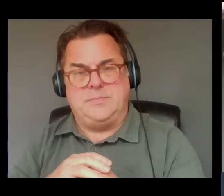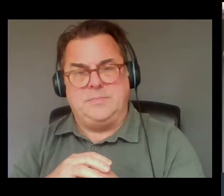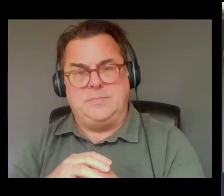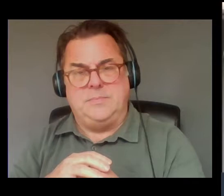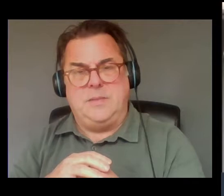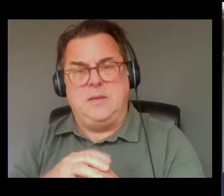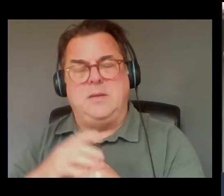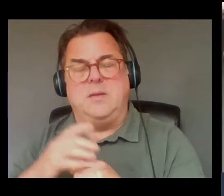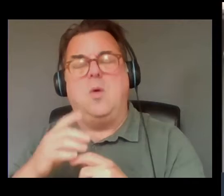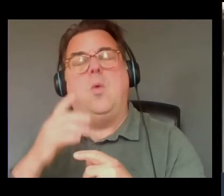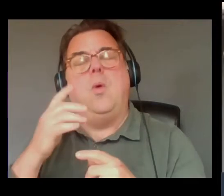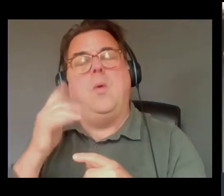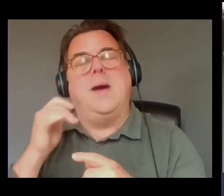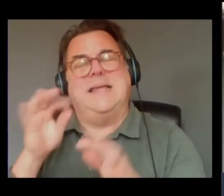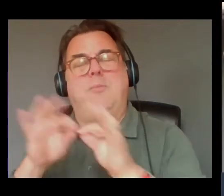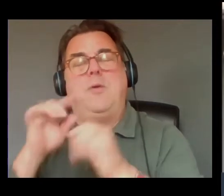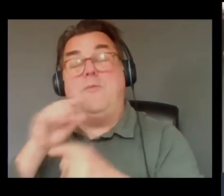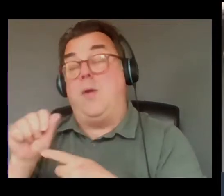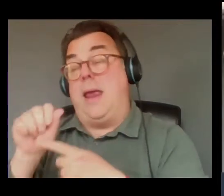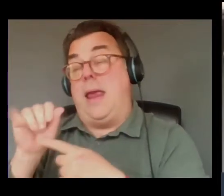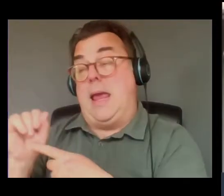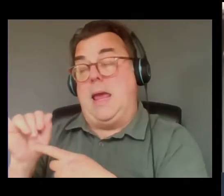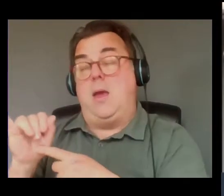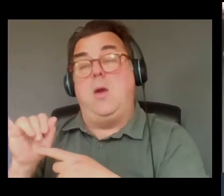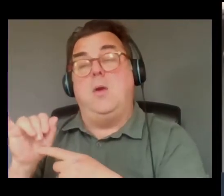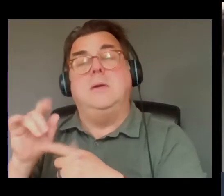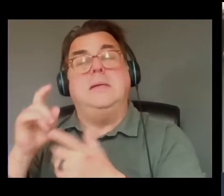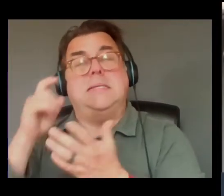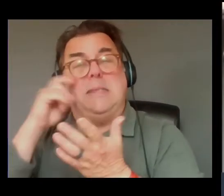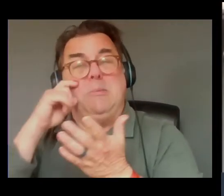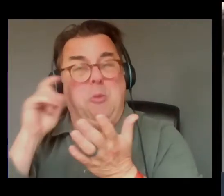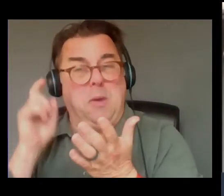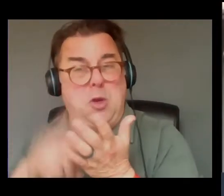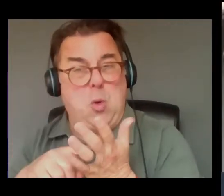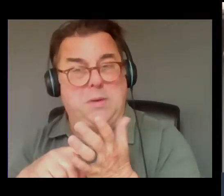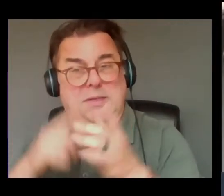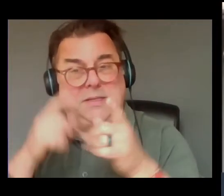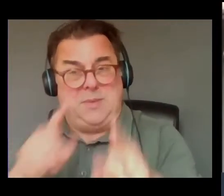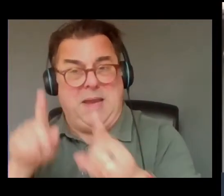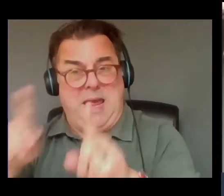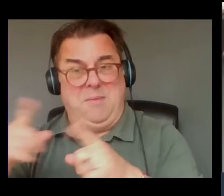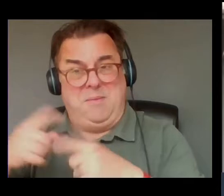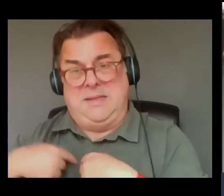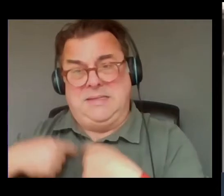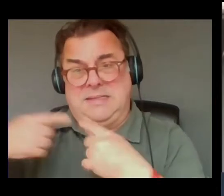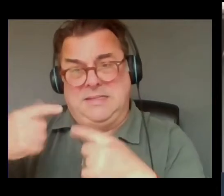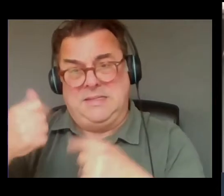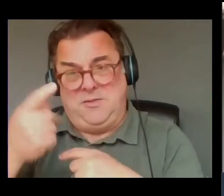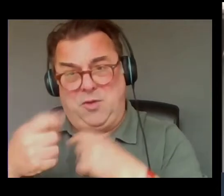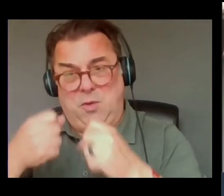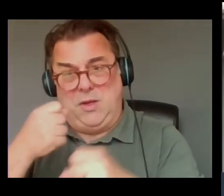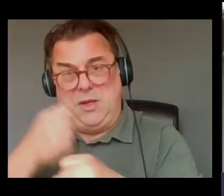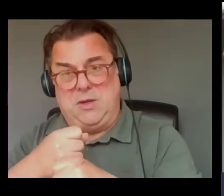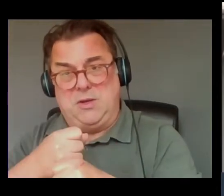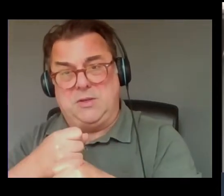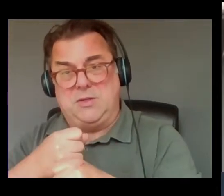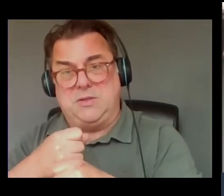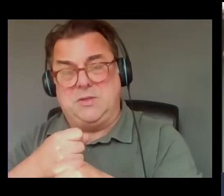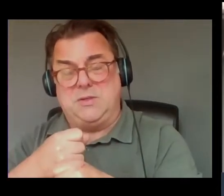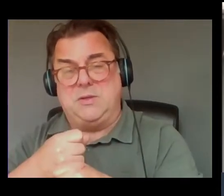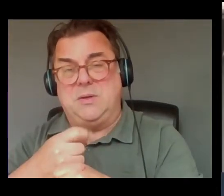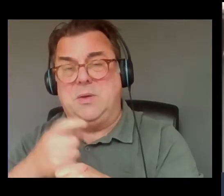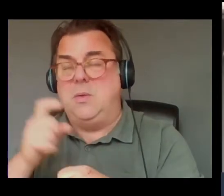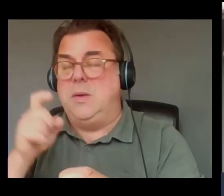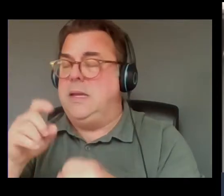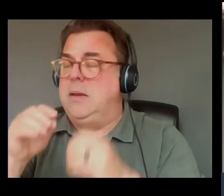AI? One of the underlying trends that we've been seeing throughout the past number of years is the growing need for distributed computing,